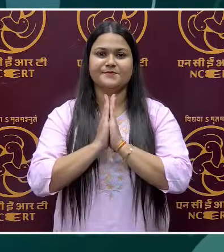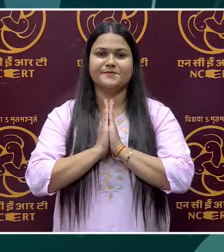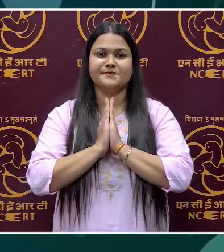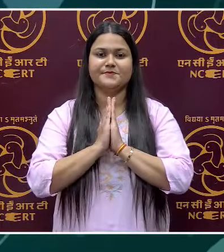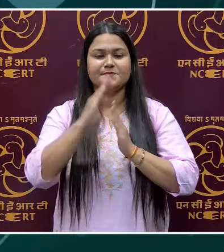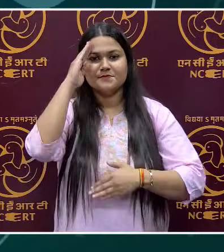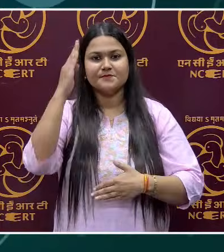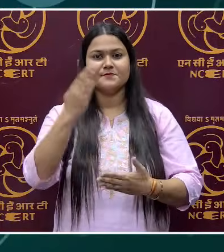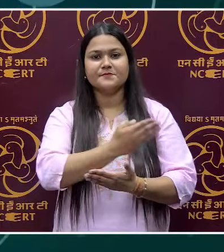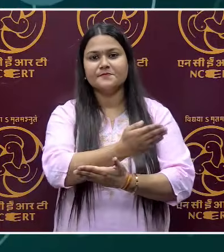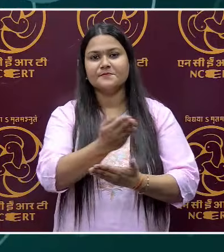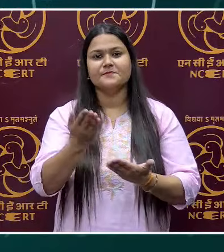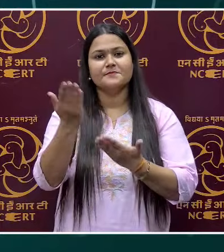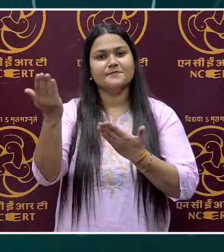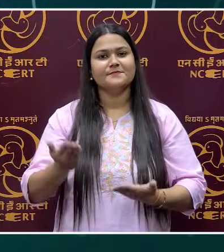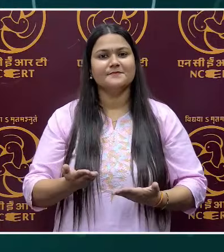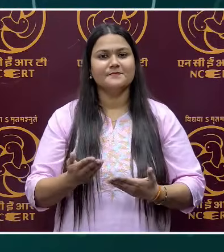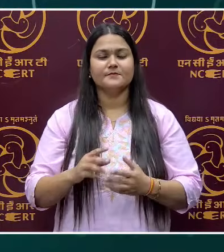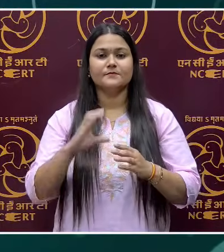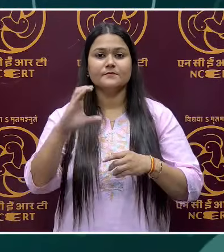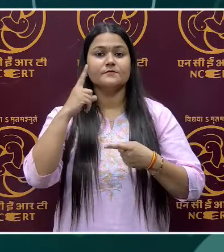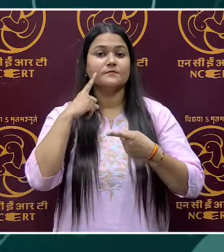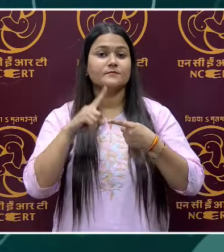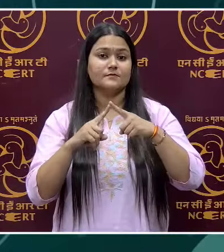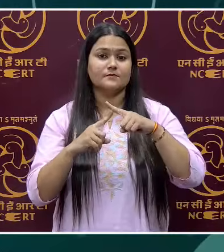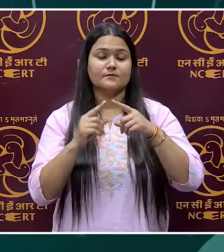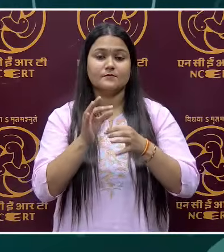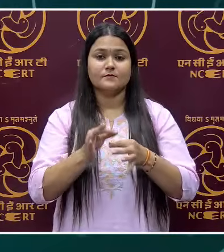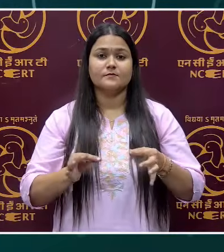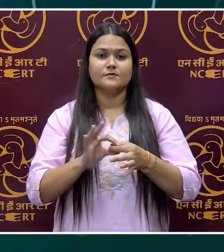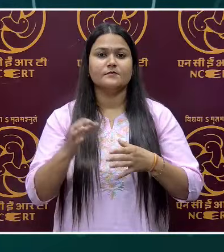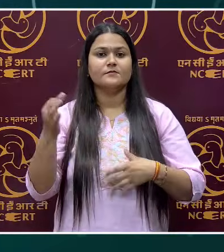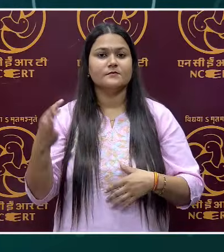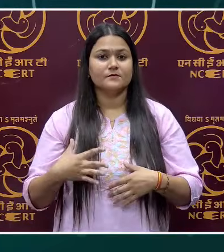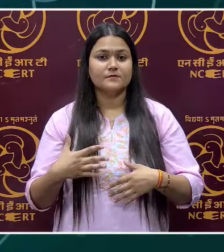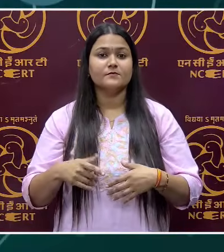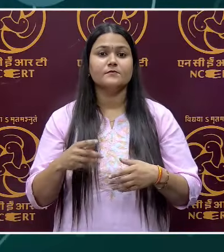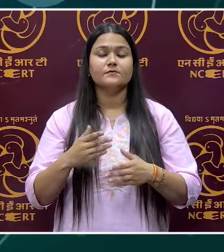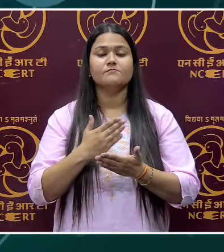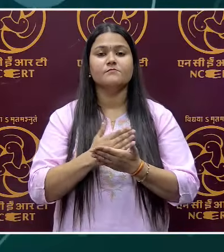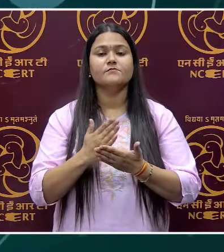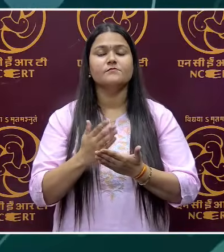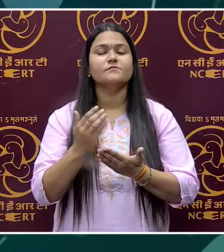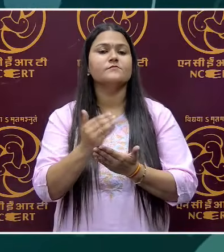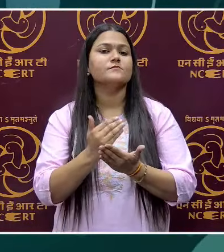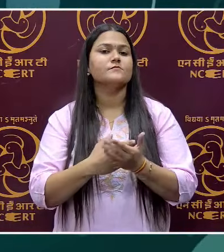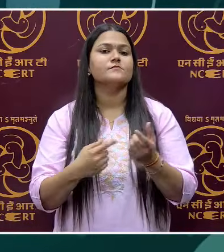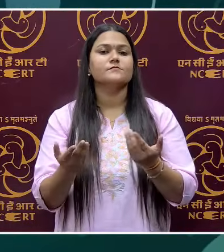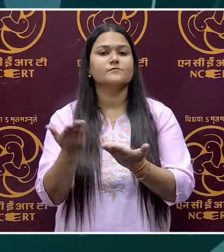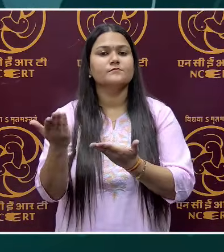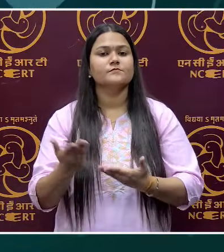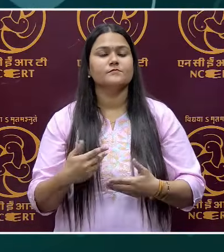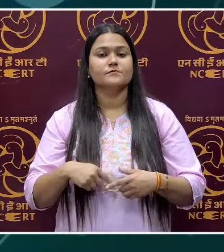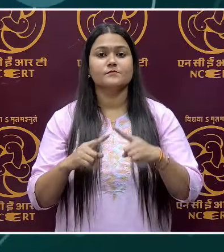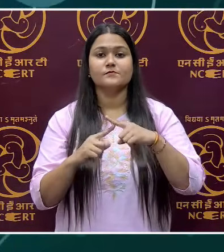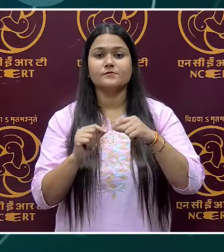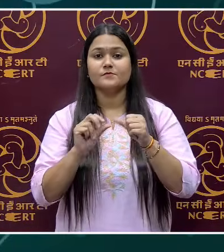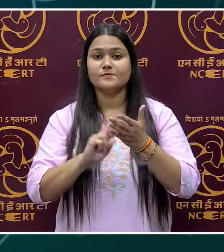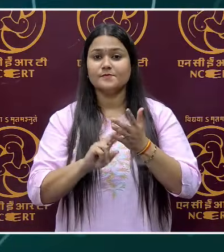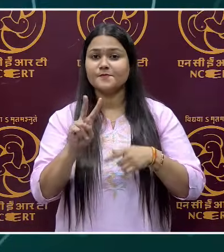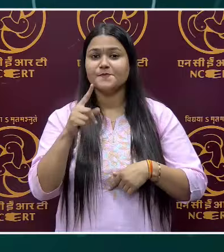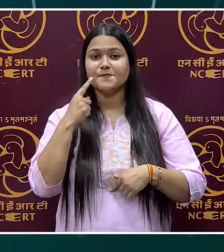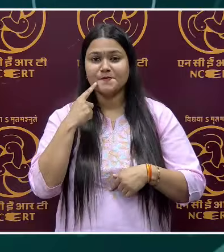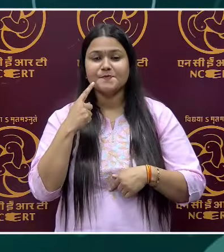Namaskar, hello and a very warm welcome to CIET NCERT's special live phone-in interactive program. I'm Tanvi Khurana and this is